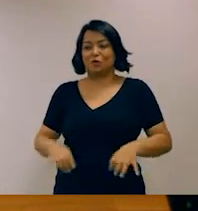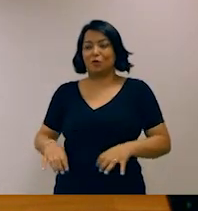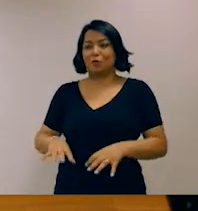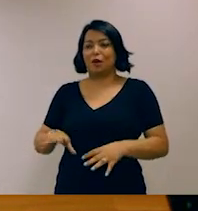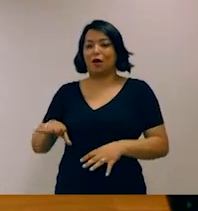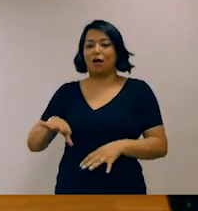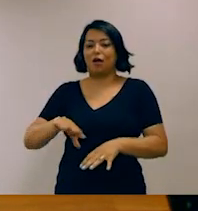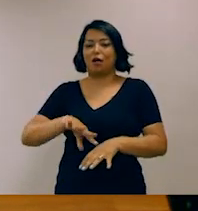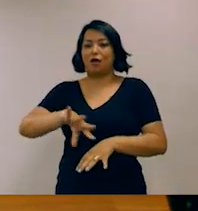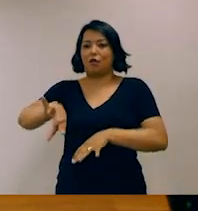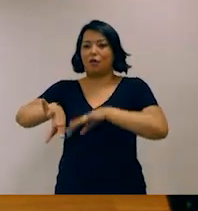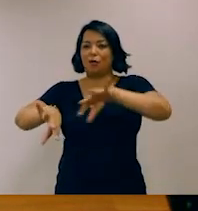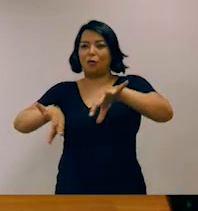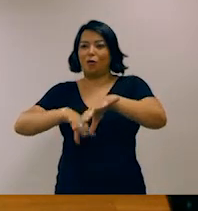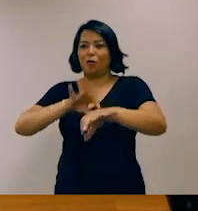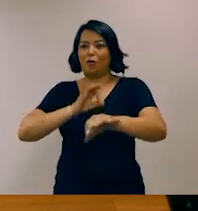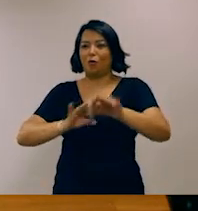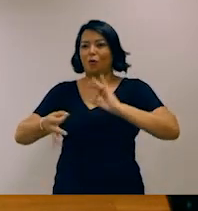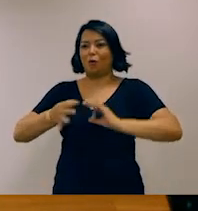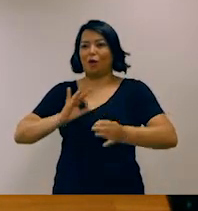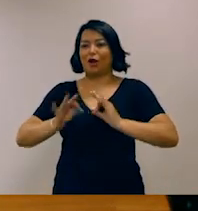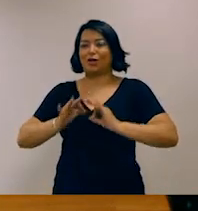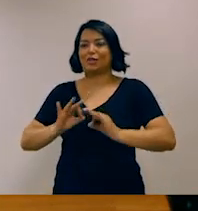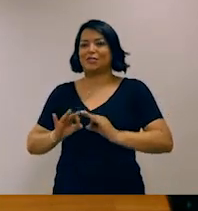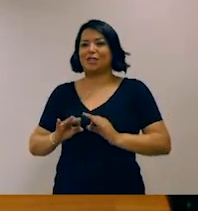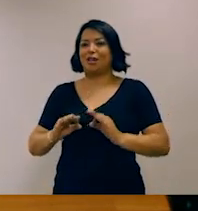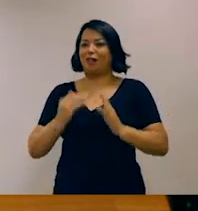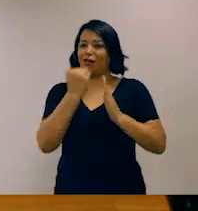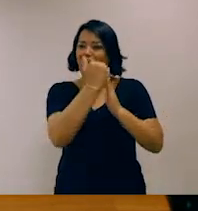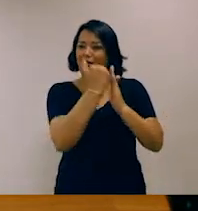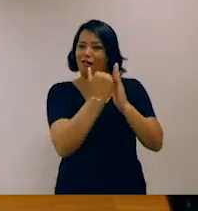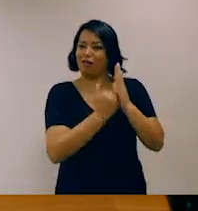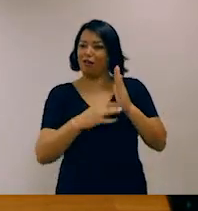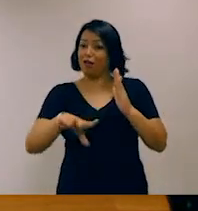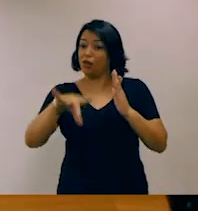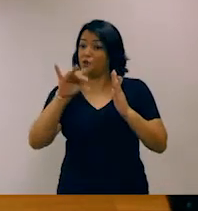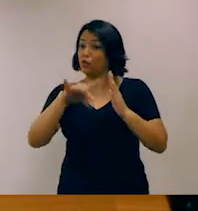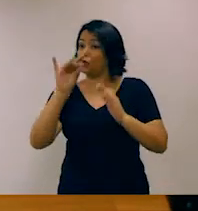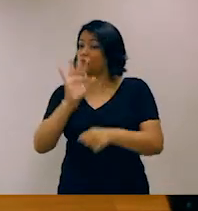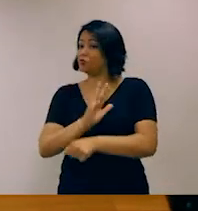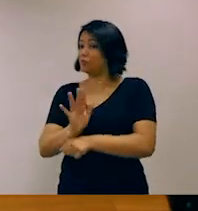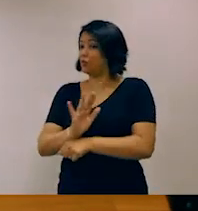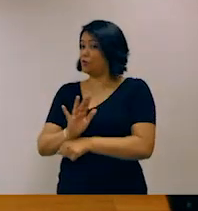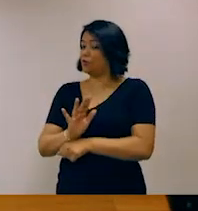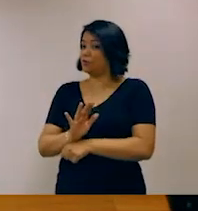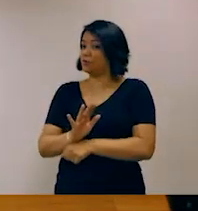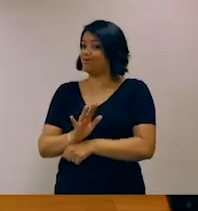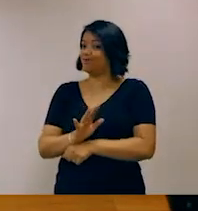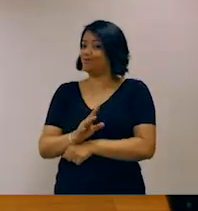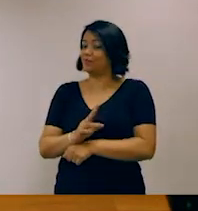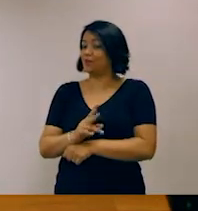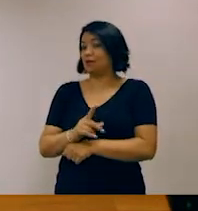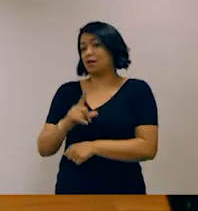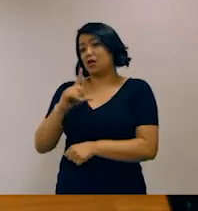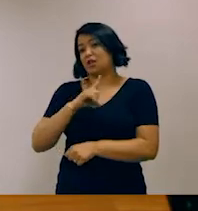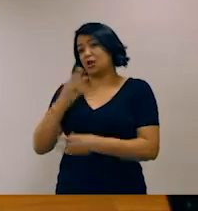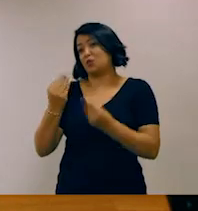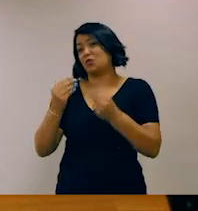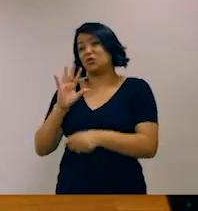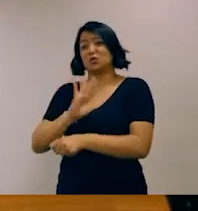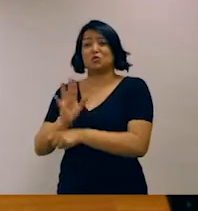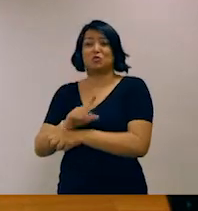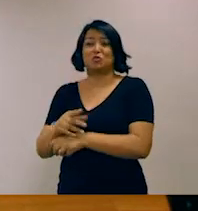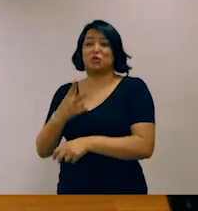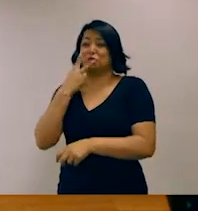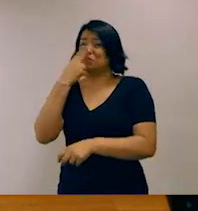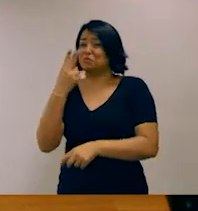movies. It could bring a better homogeneity in the works selected. However, what